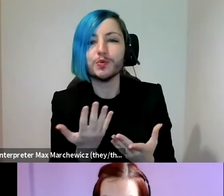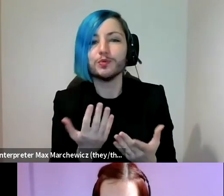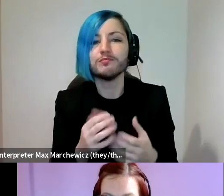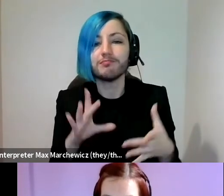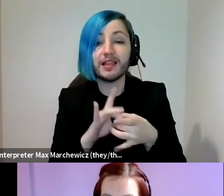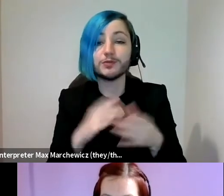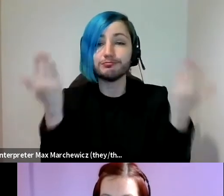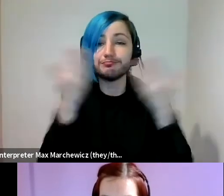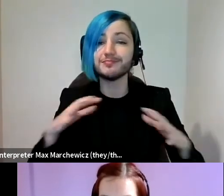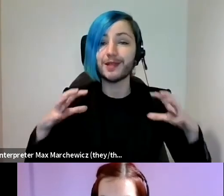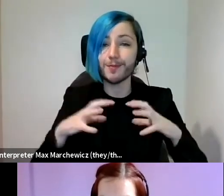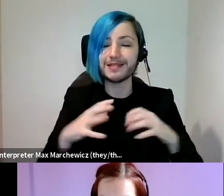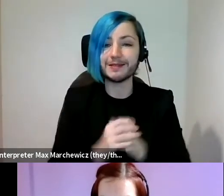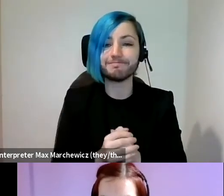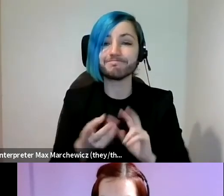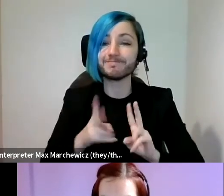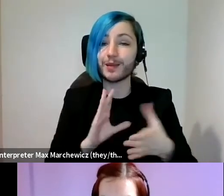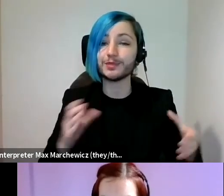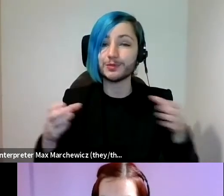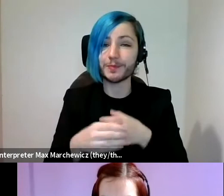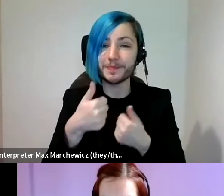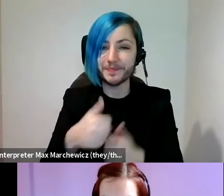matter. Lovely, thank you.